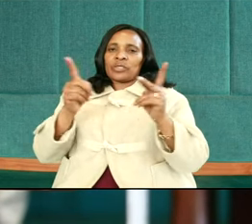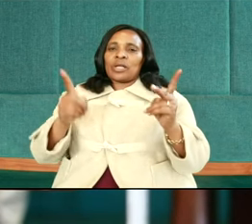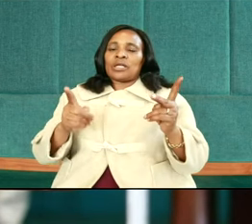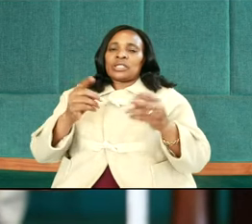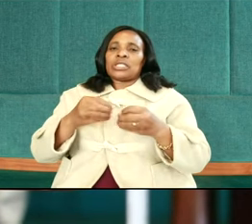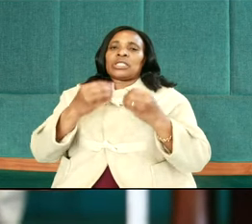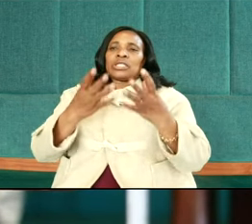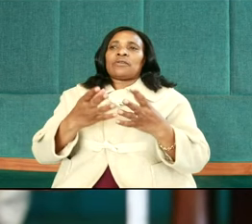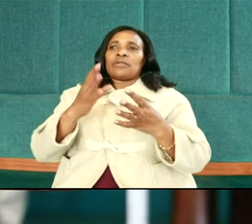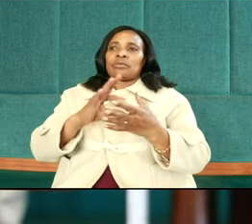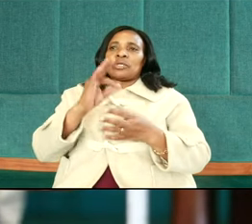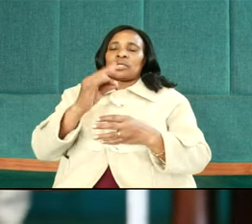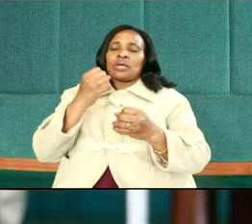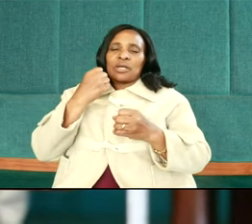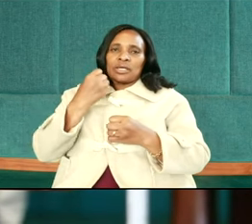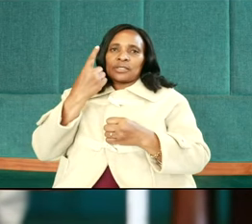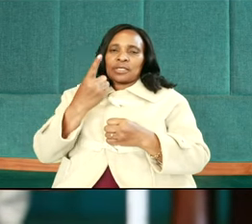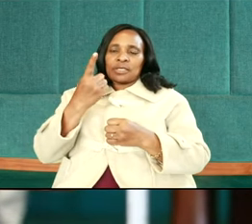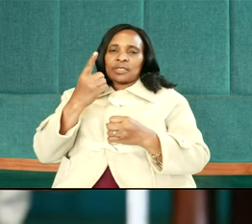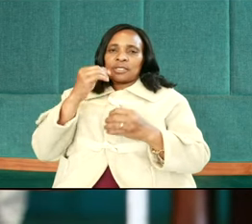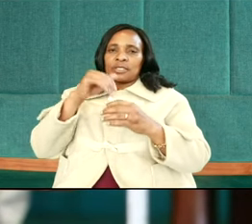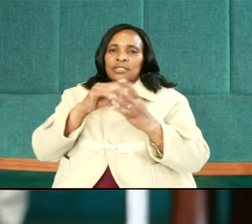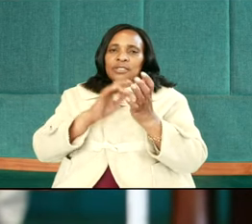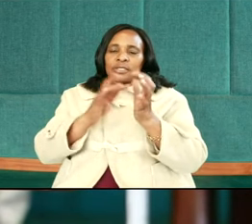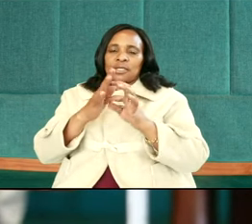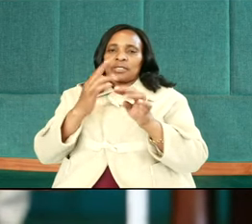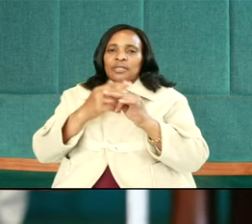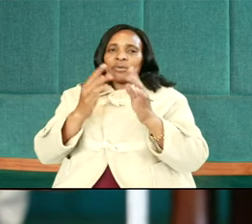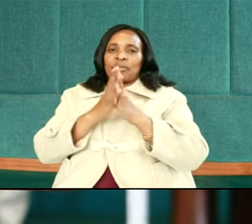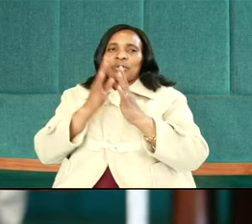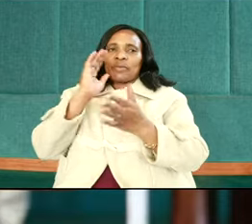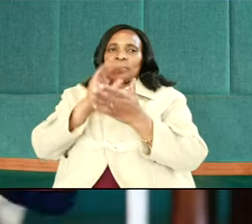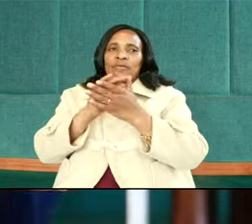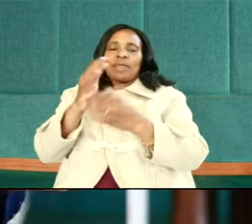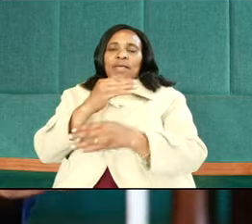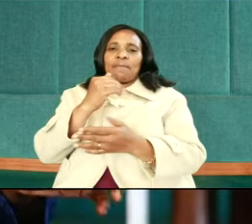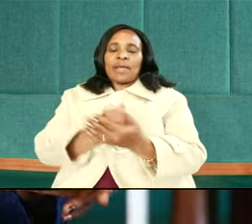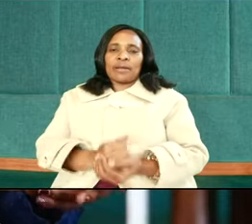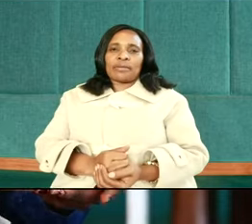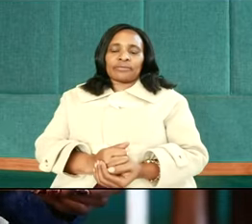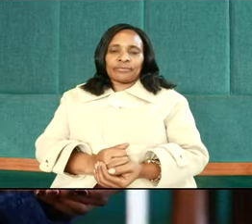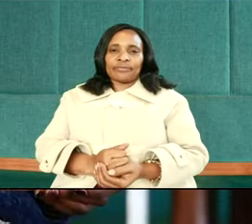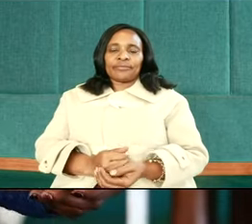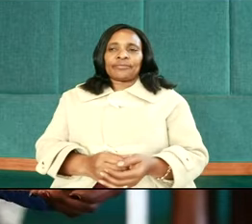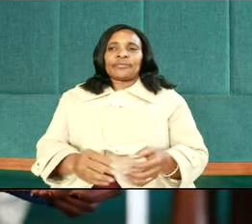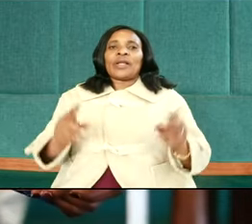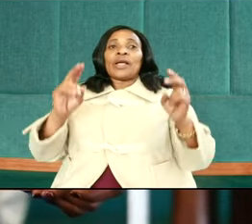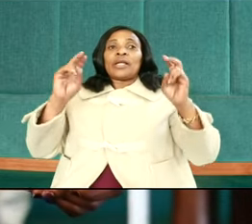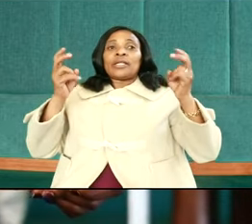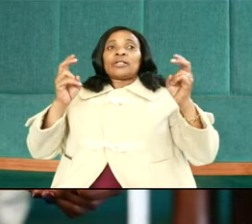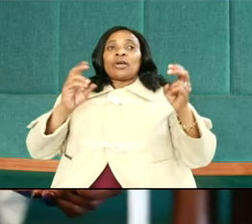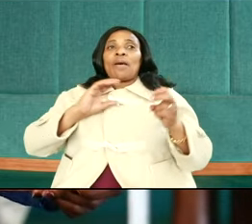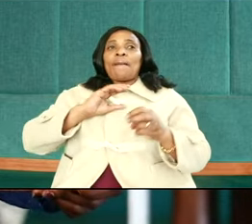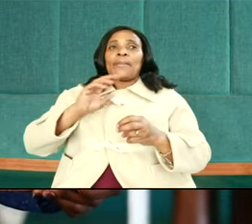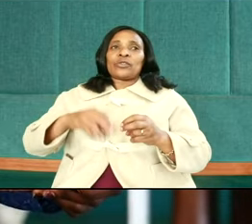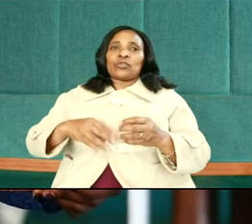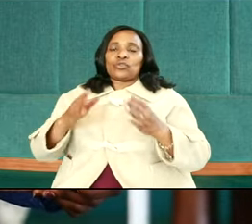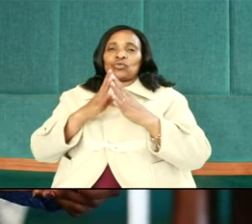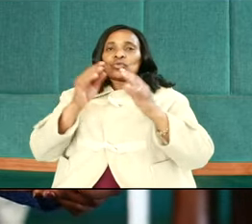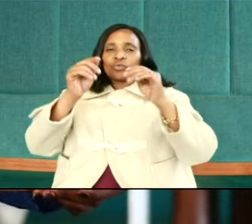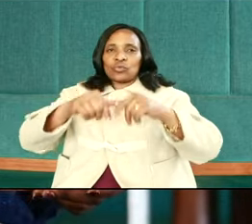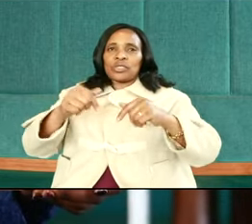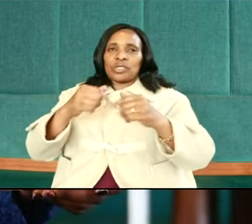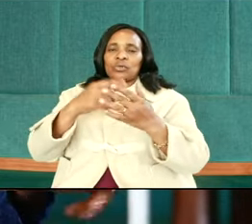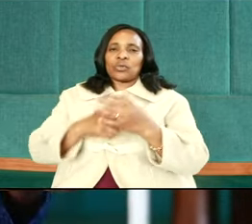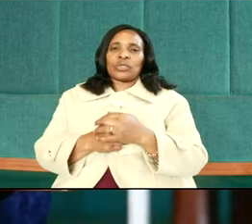us the spirit of understanding. In Jesus' name I pray and believe. Amen. So the title of our mission story today